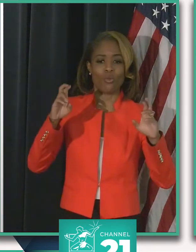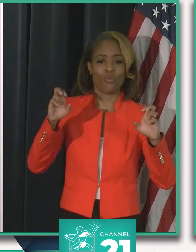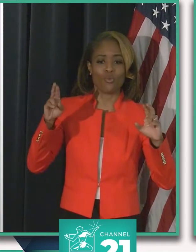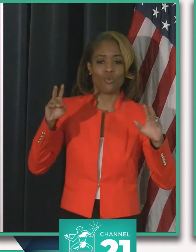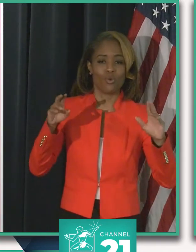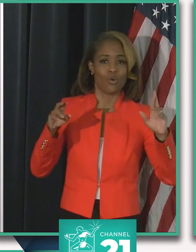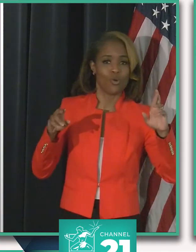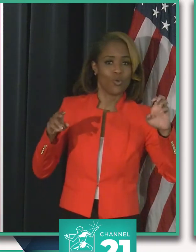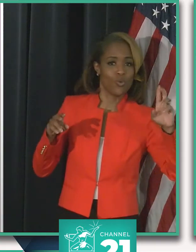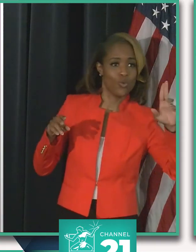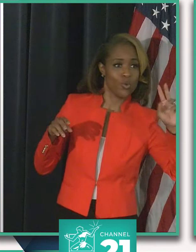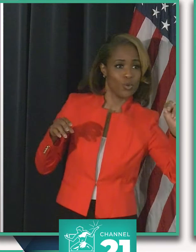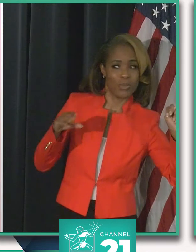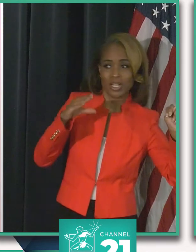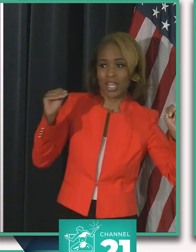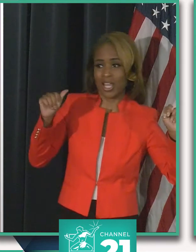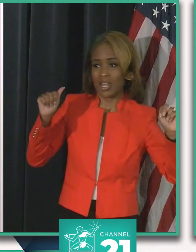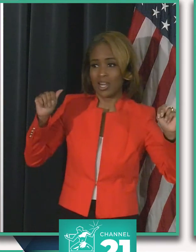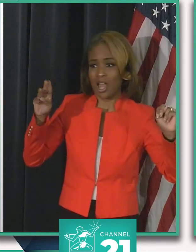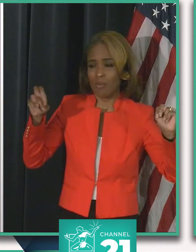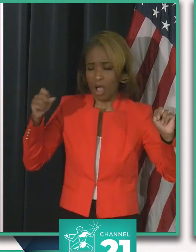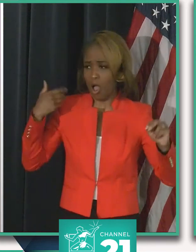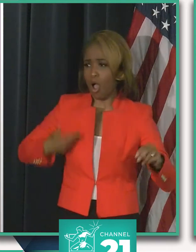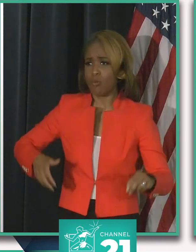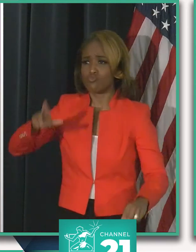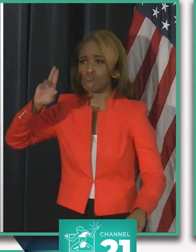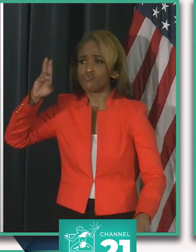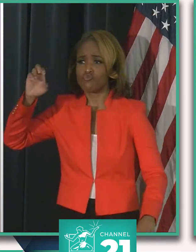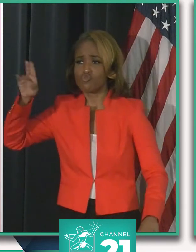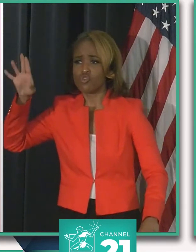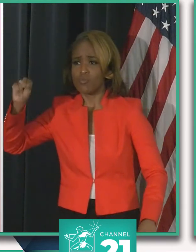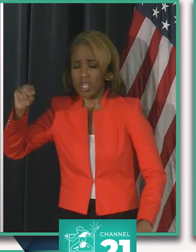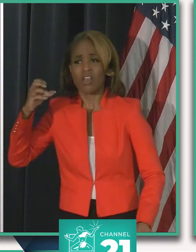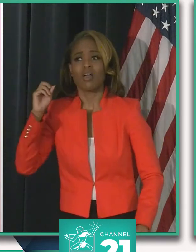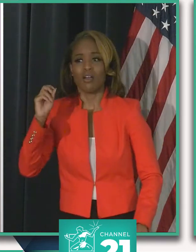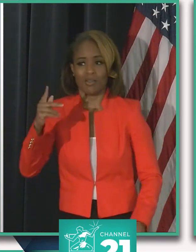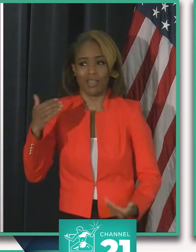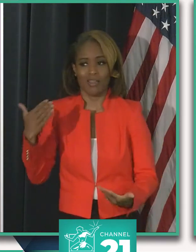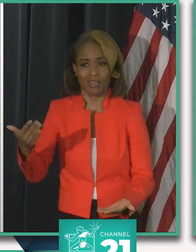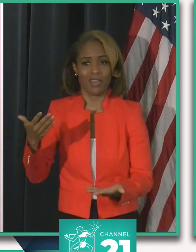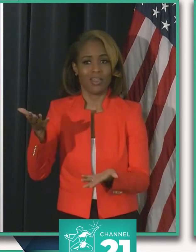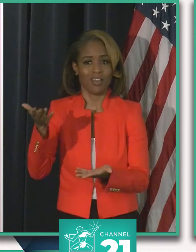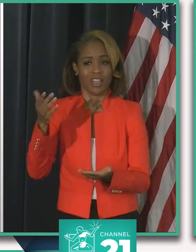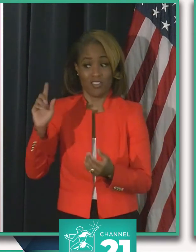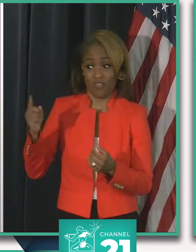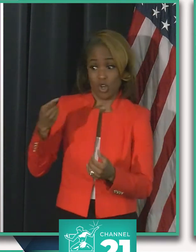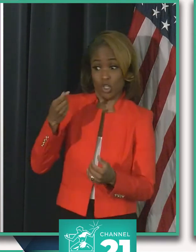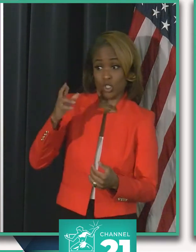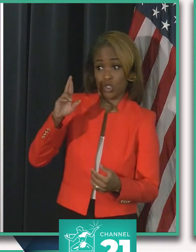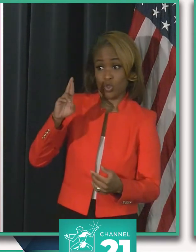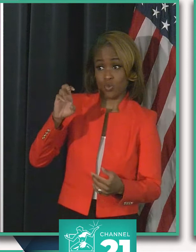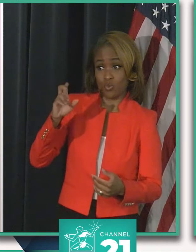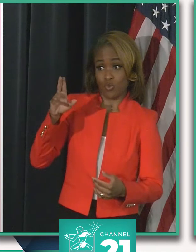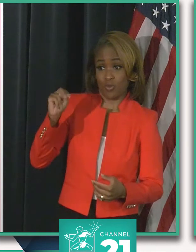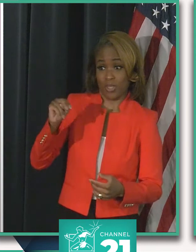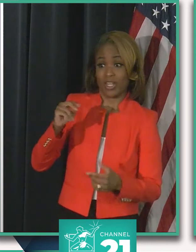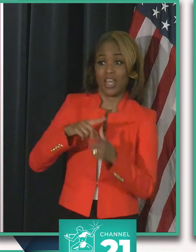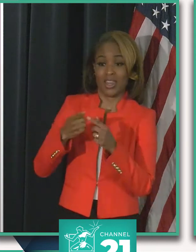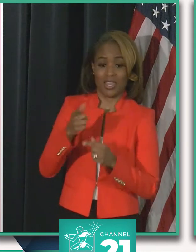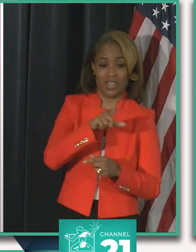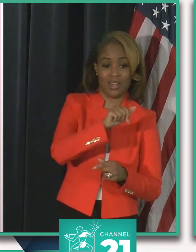Can we mute one of the two of them? This is Ruben. This is Ruben. Okay, we're going to take Ruben first, then Abbas. Go